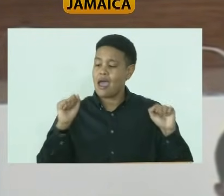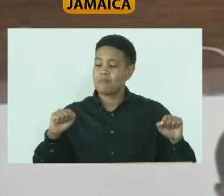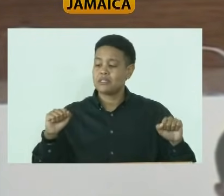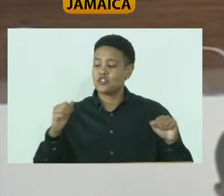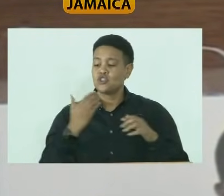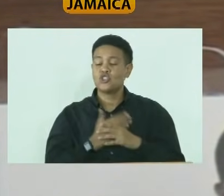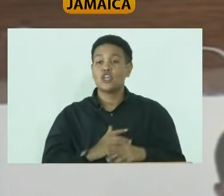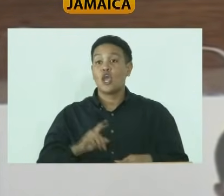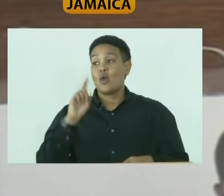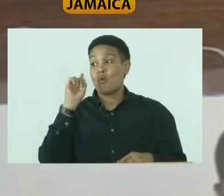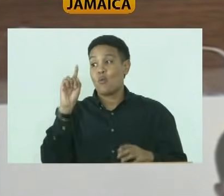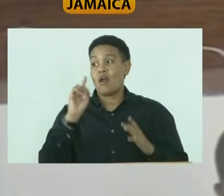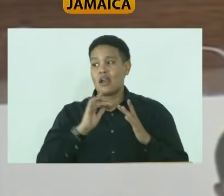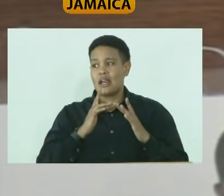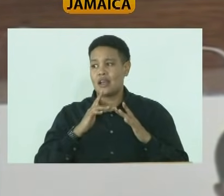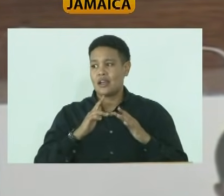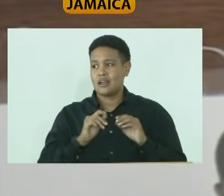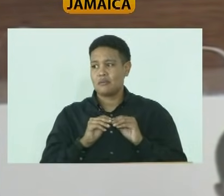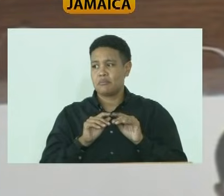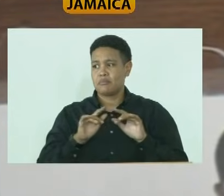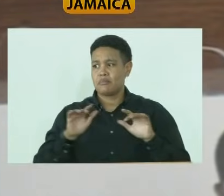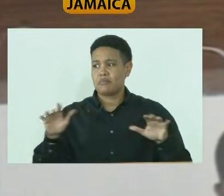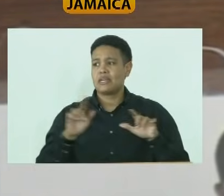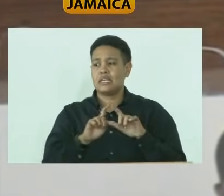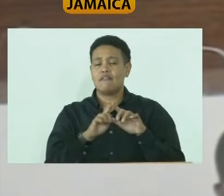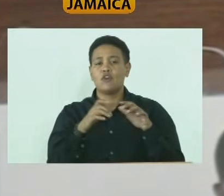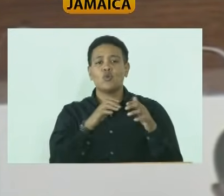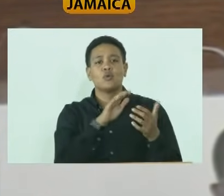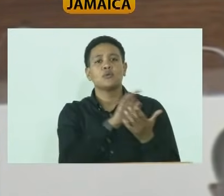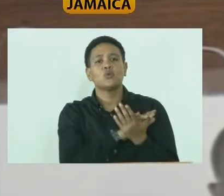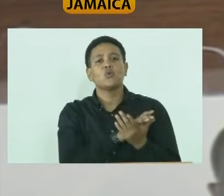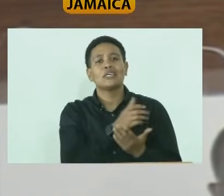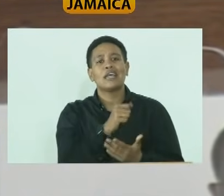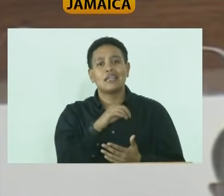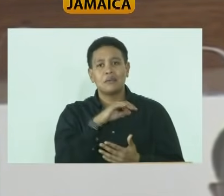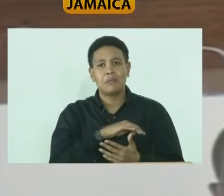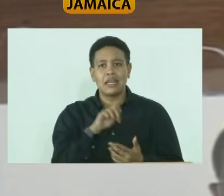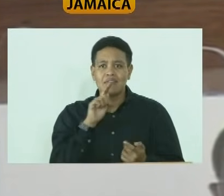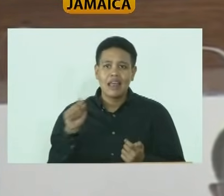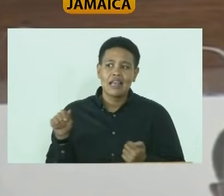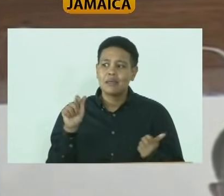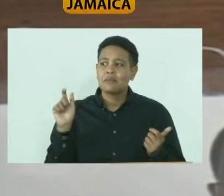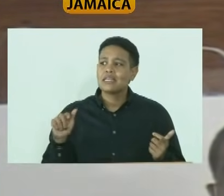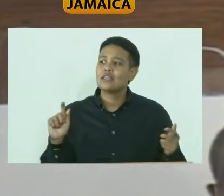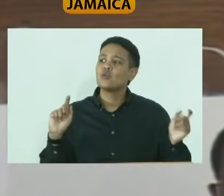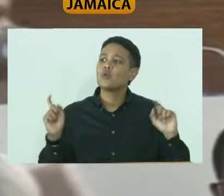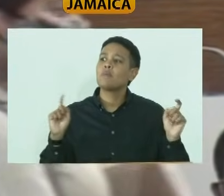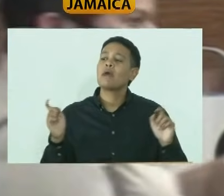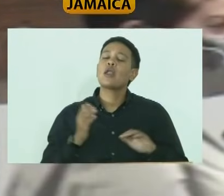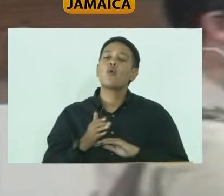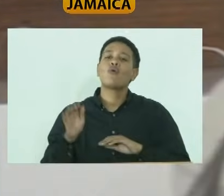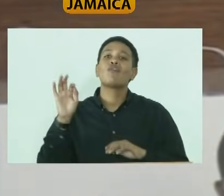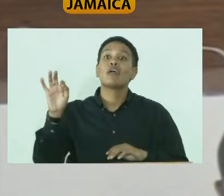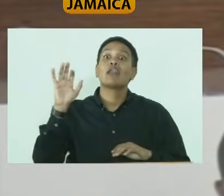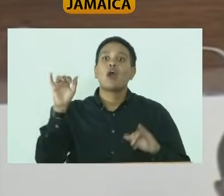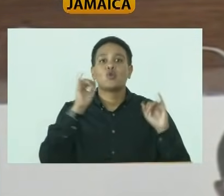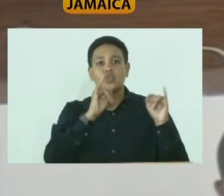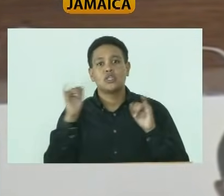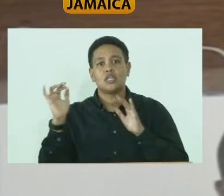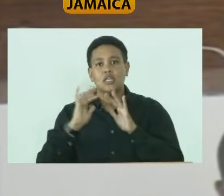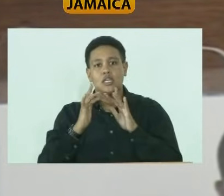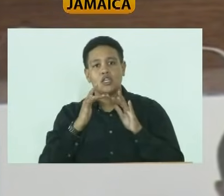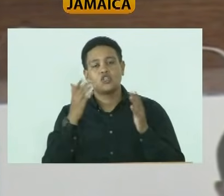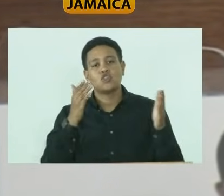of internet to the various groups of schools and eliminate the need to manage over 900 individual internet